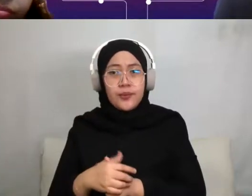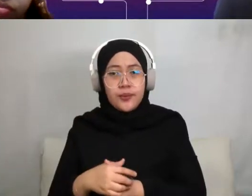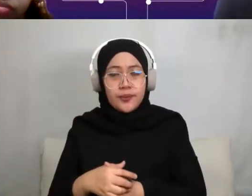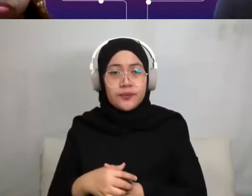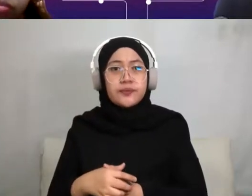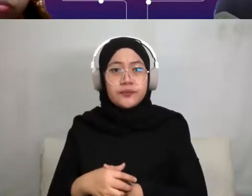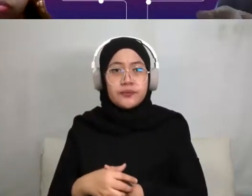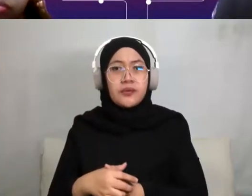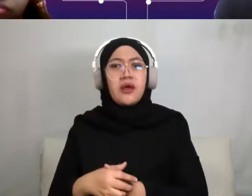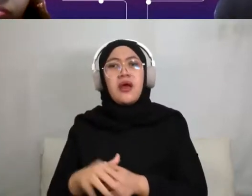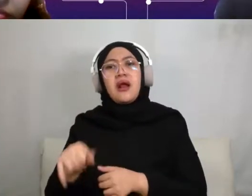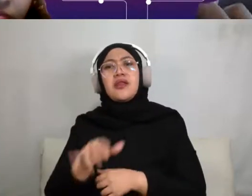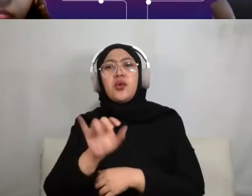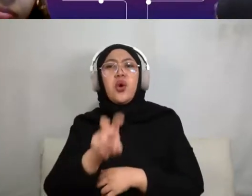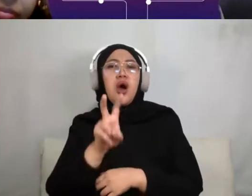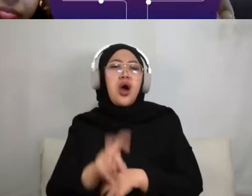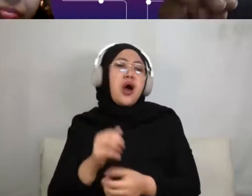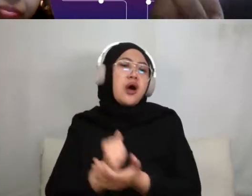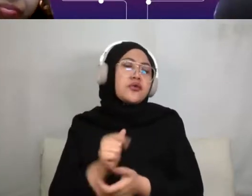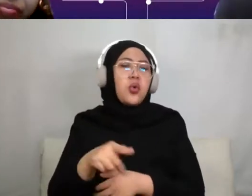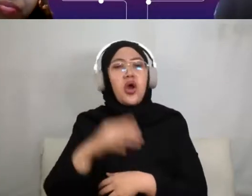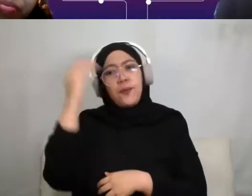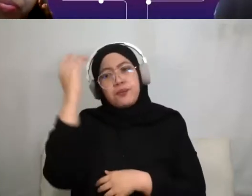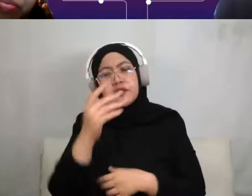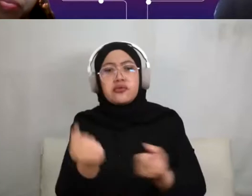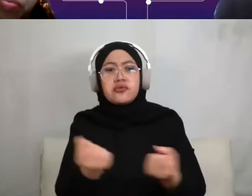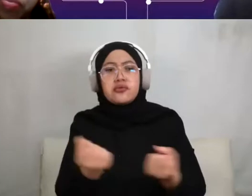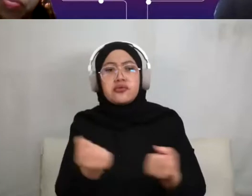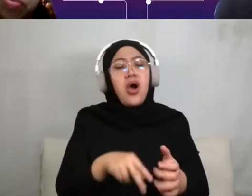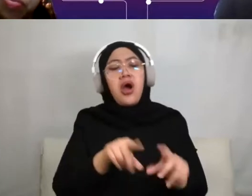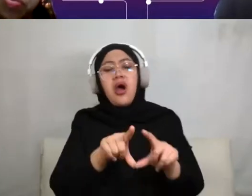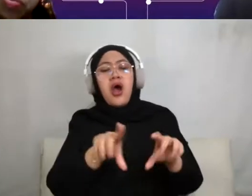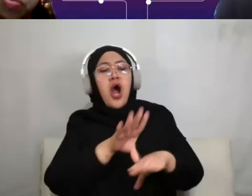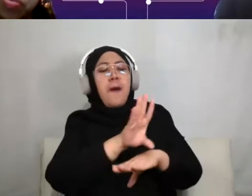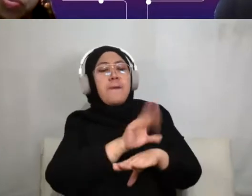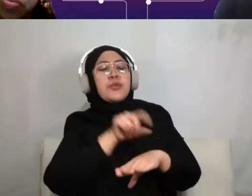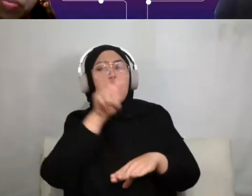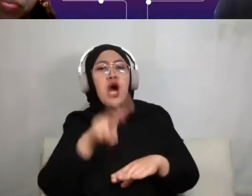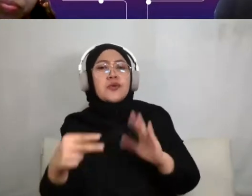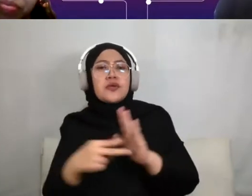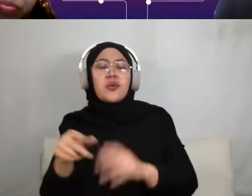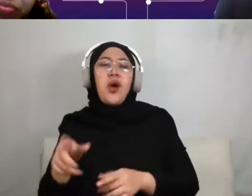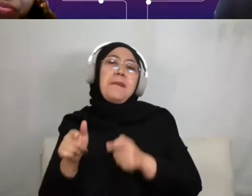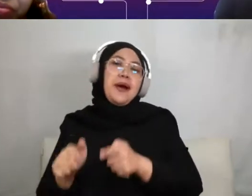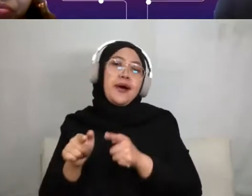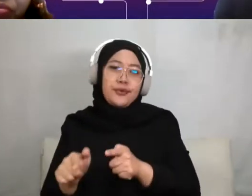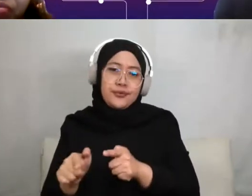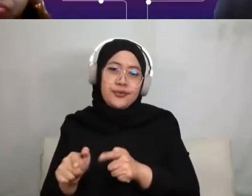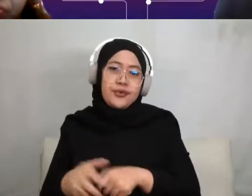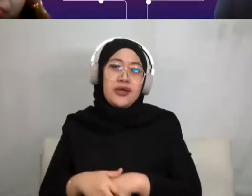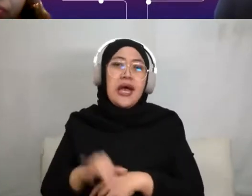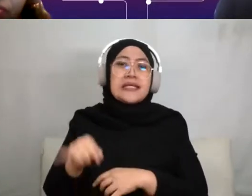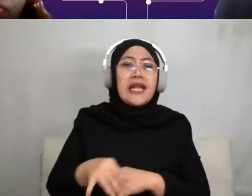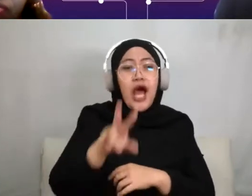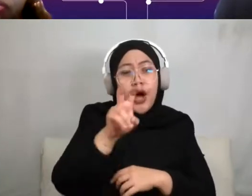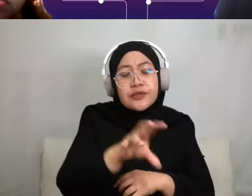please don't pursue to go for intermediate charging, prefer to go for nighttime charging alone. This is our best experience out of